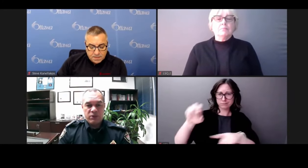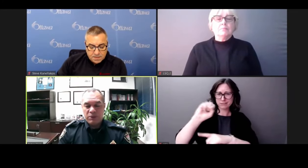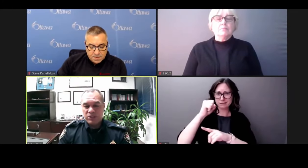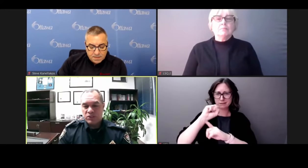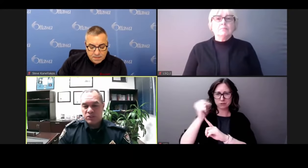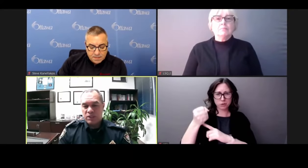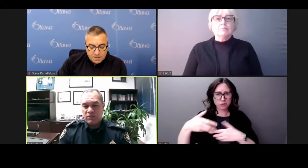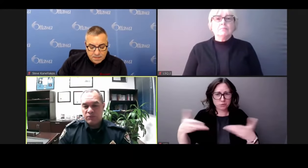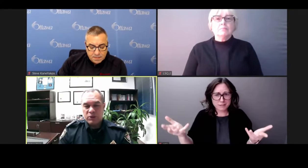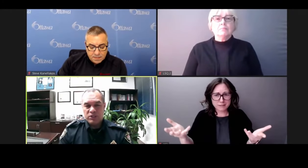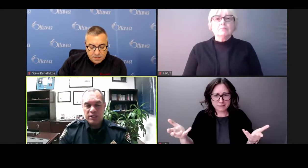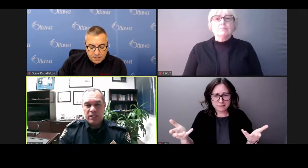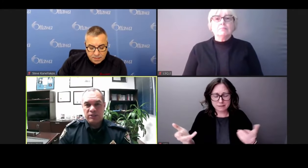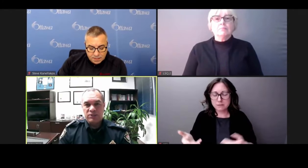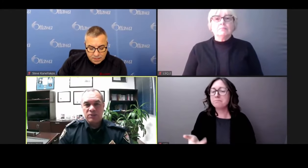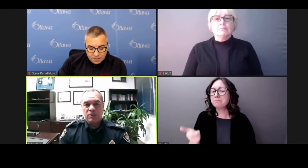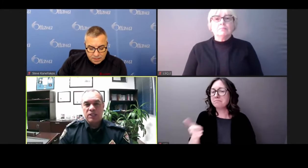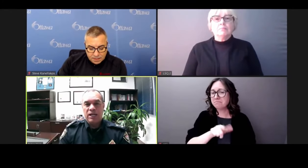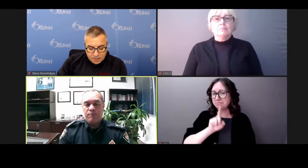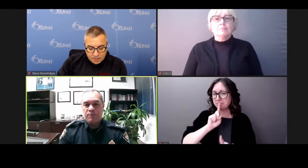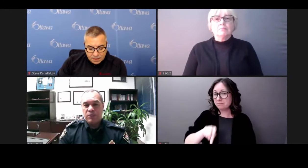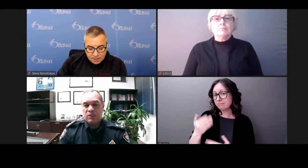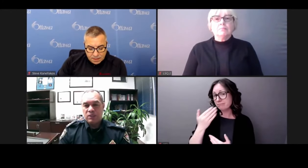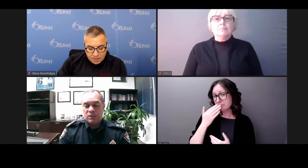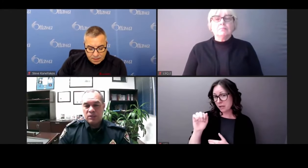Thank you very much for the question, Alex.